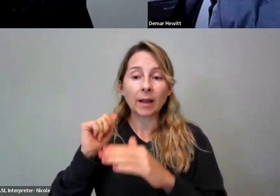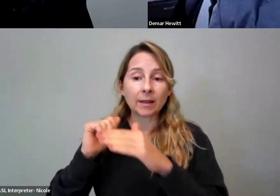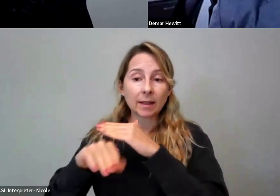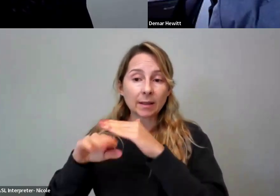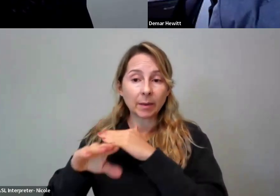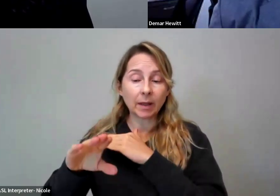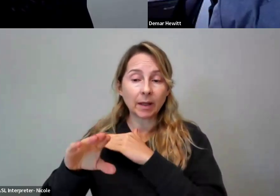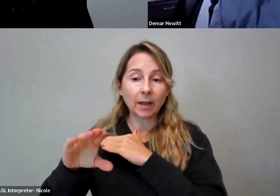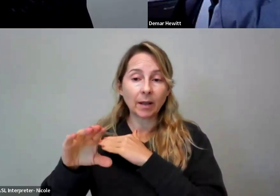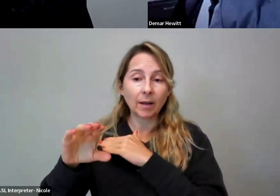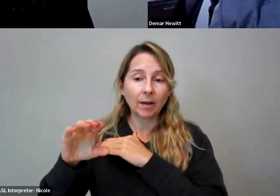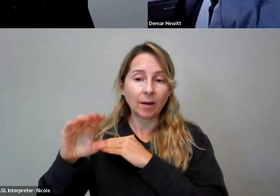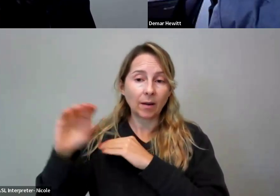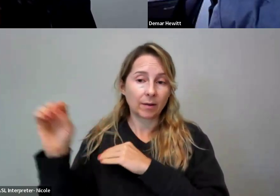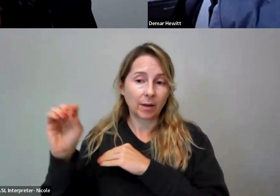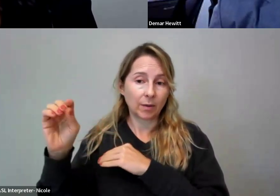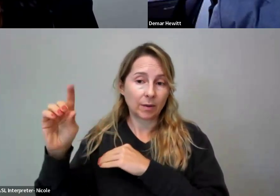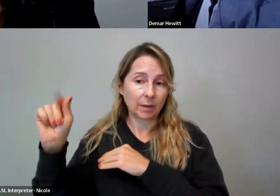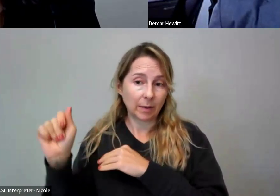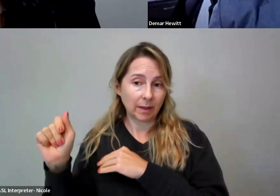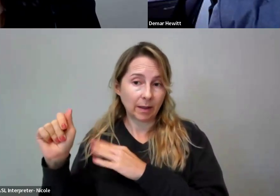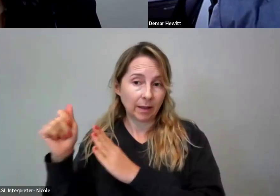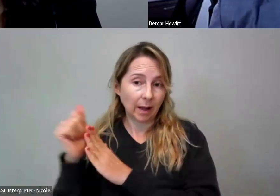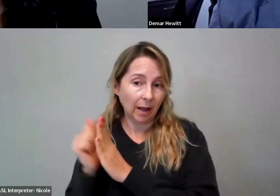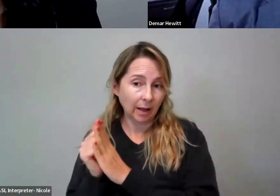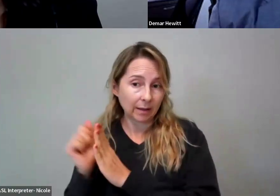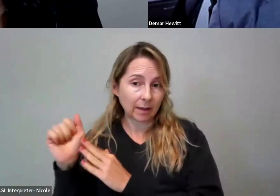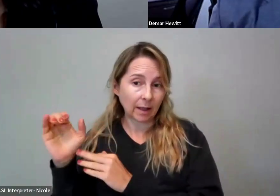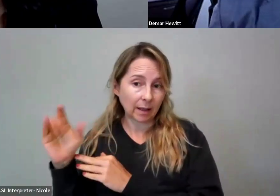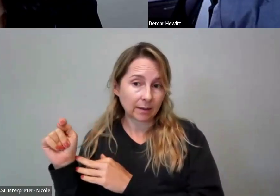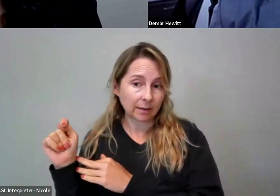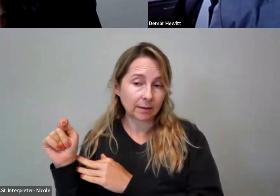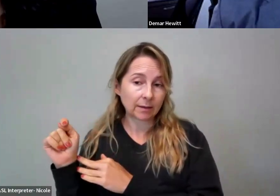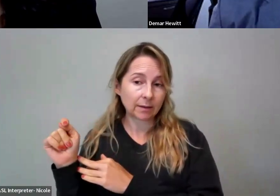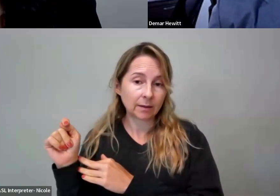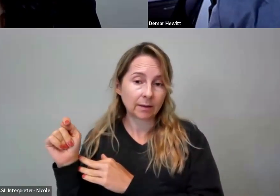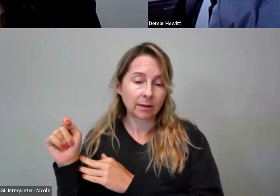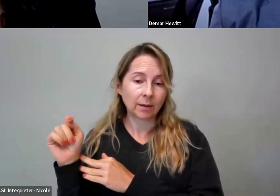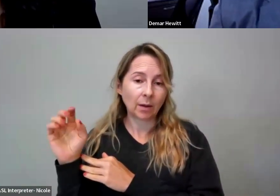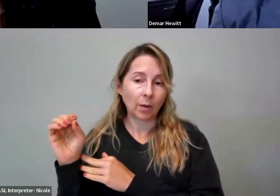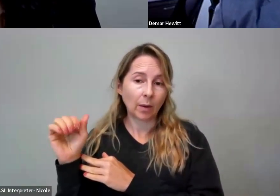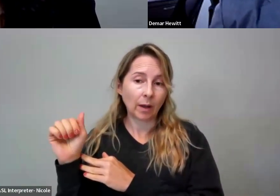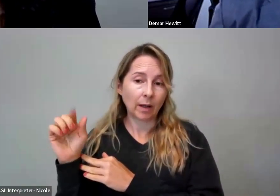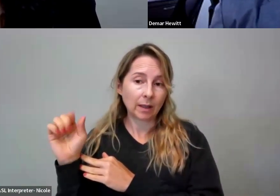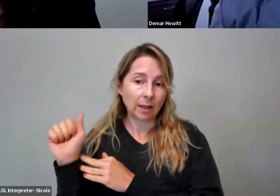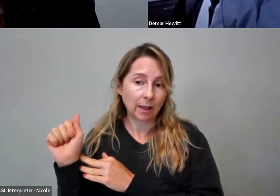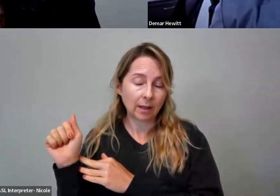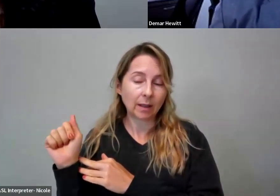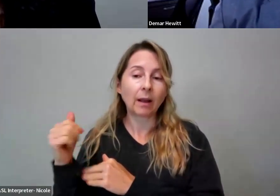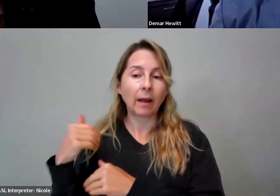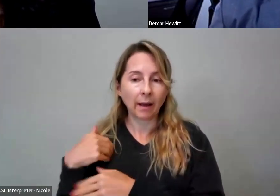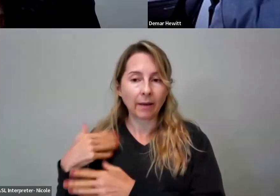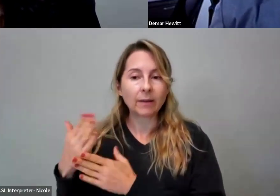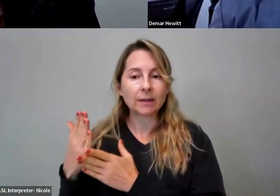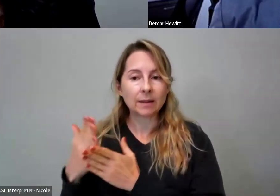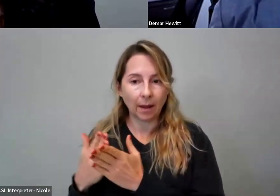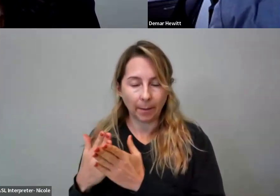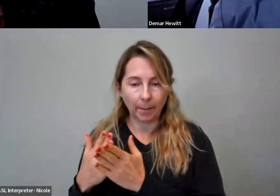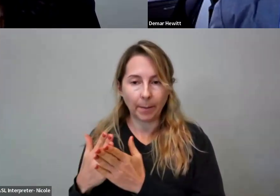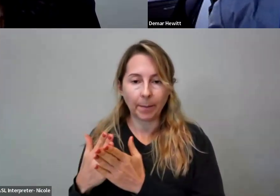Ontarians with Disabilities Act, there is some of the regulations, there is obligation